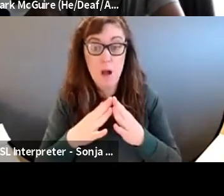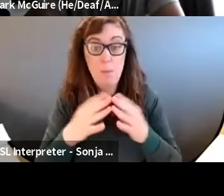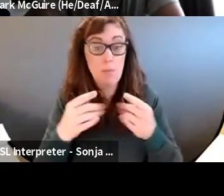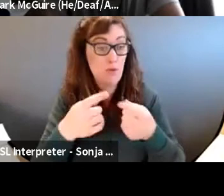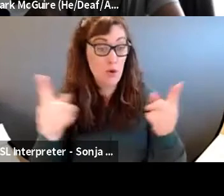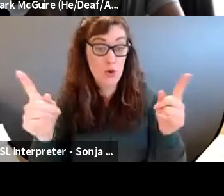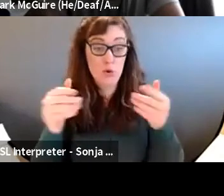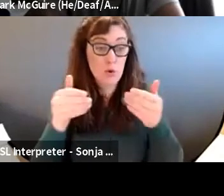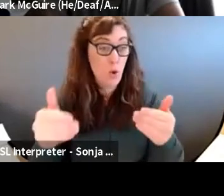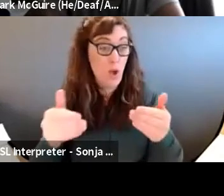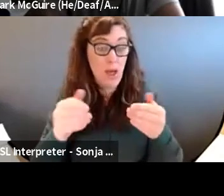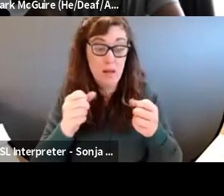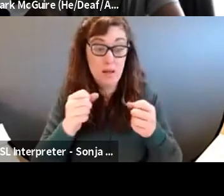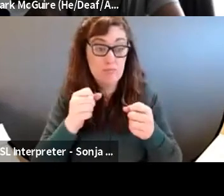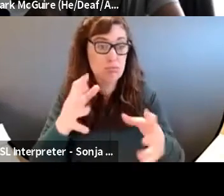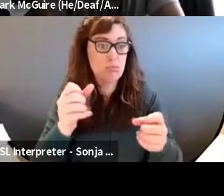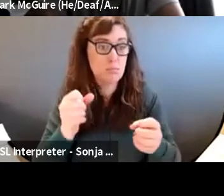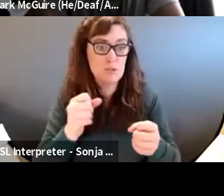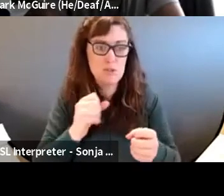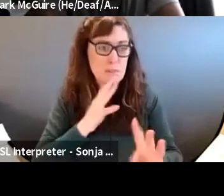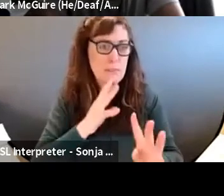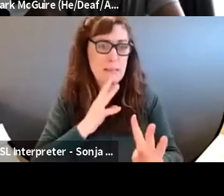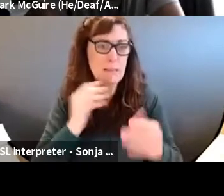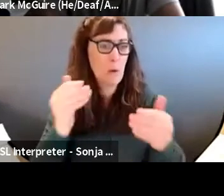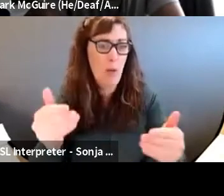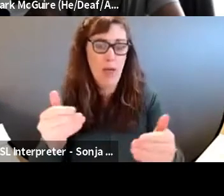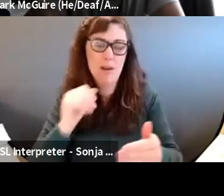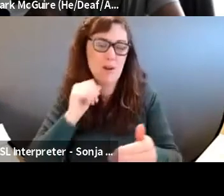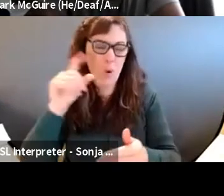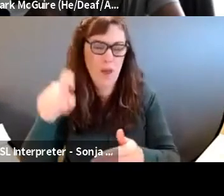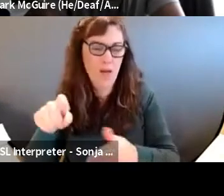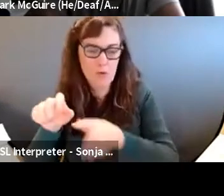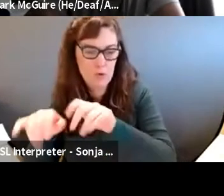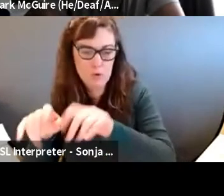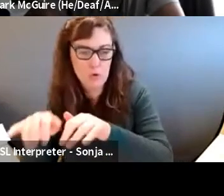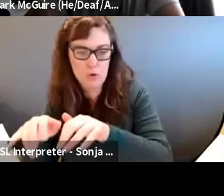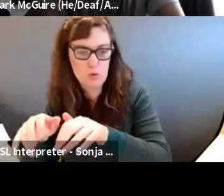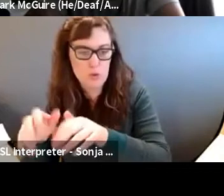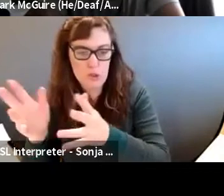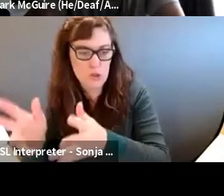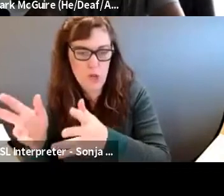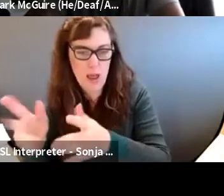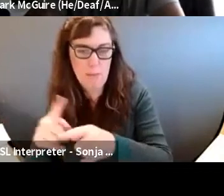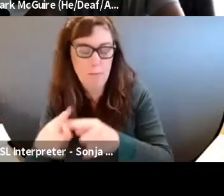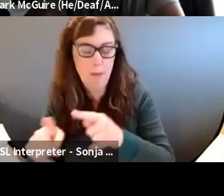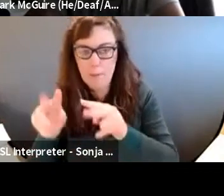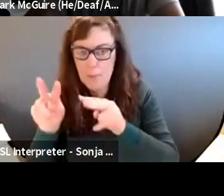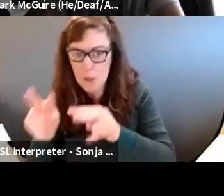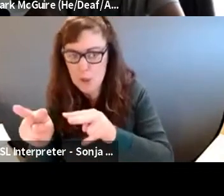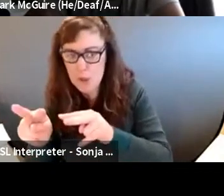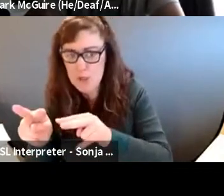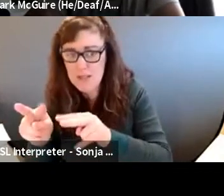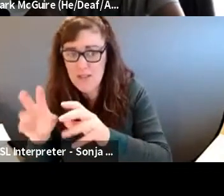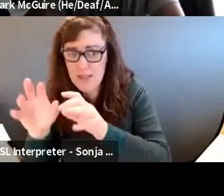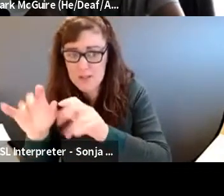shout out too. You do not have to use the chat. I'm going to be trying to look at the chat, listen to you, and I'm going to be